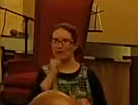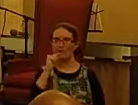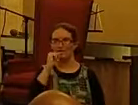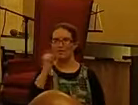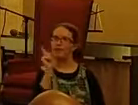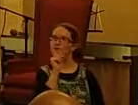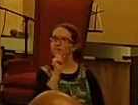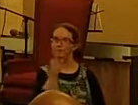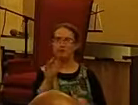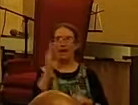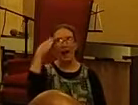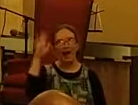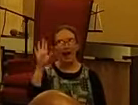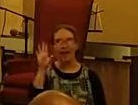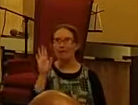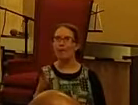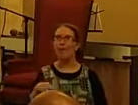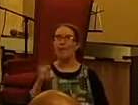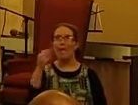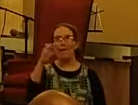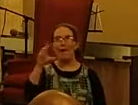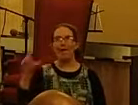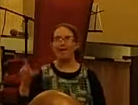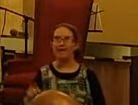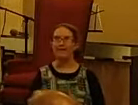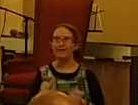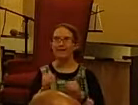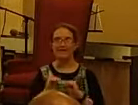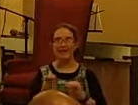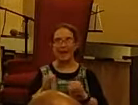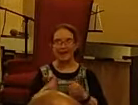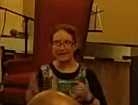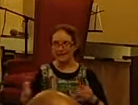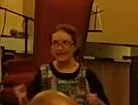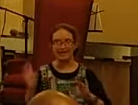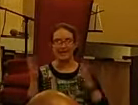the truth. I don't know how hell gets anything done. They never can tell the truth. So